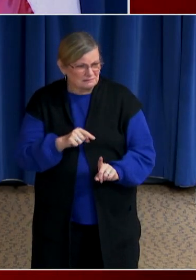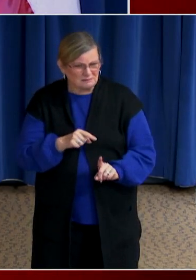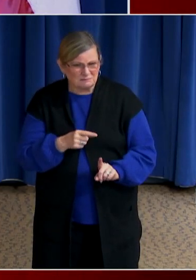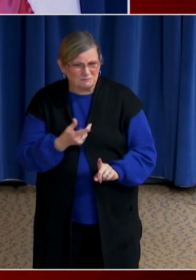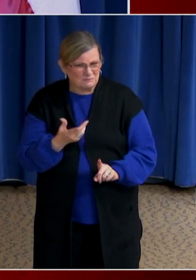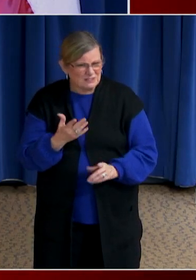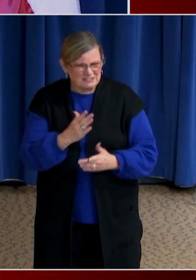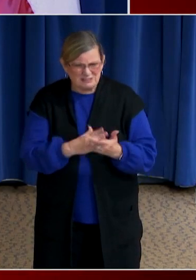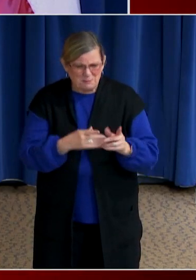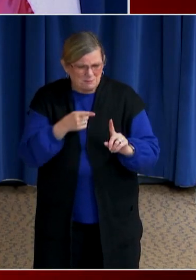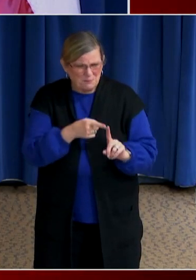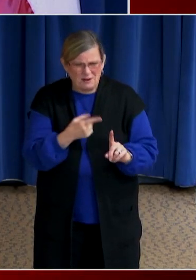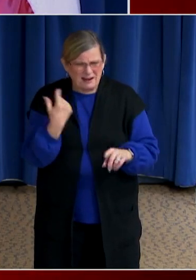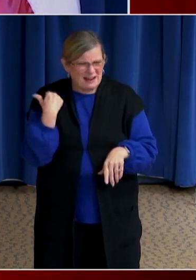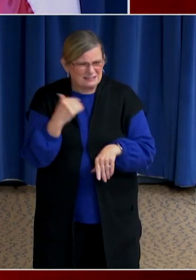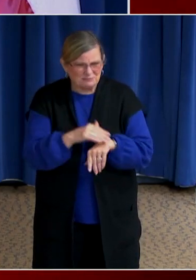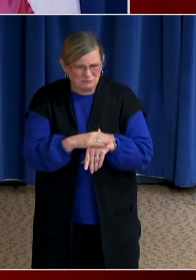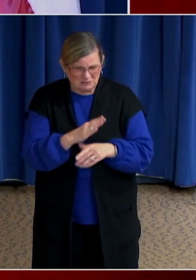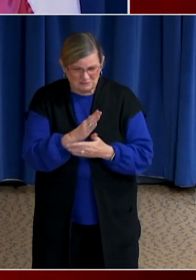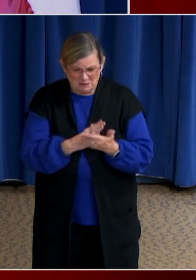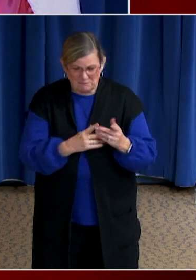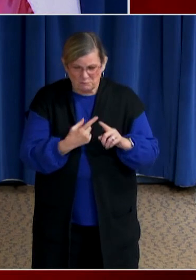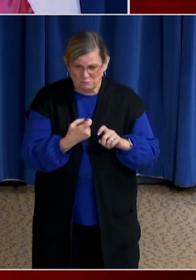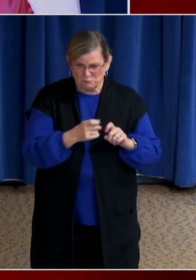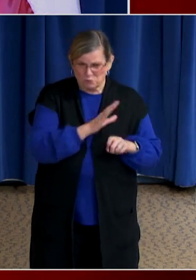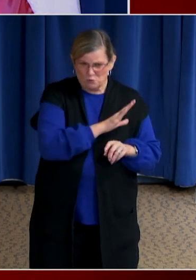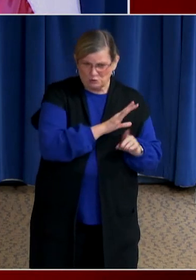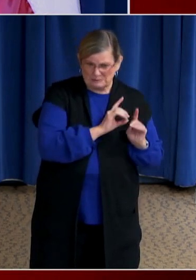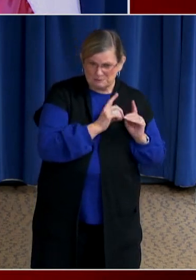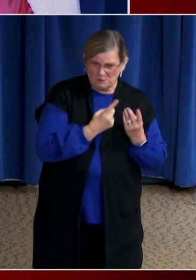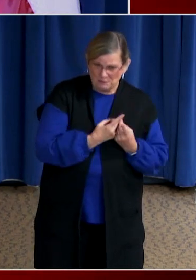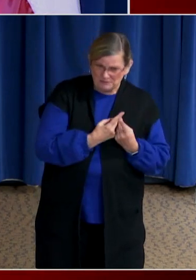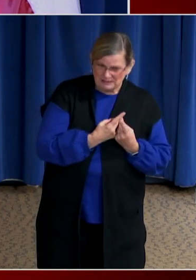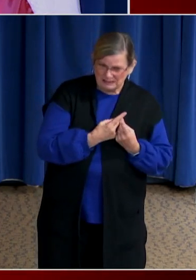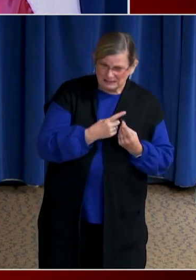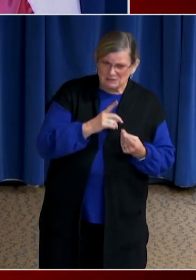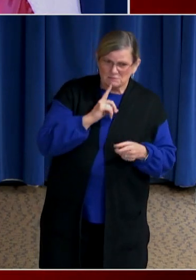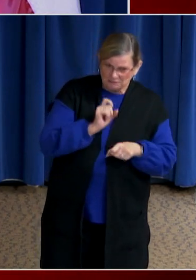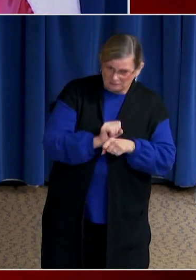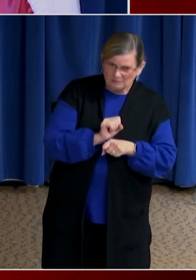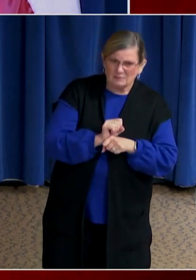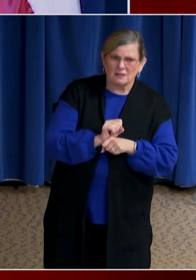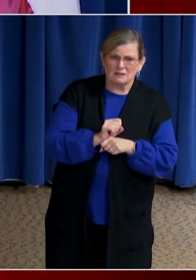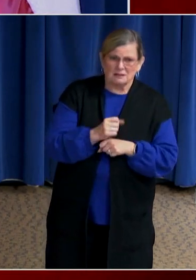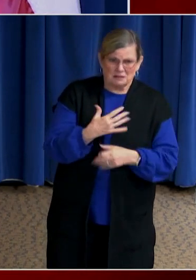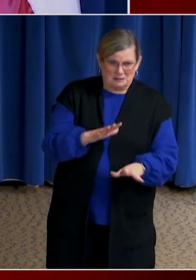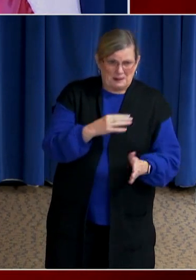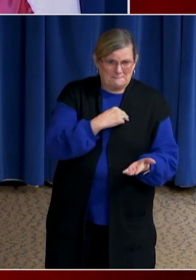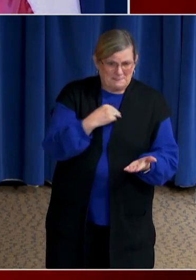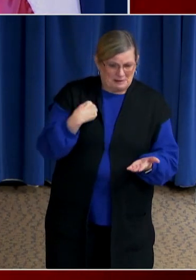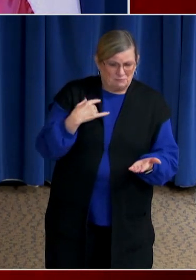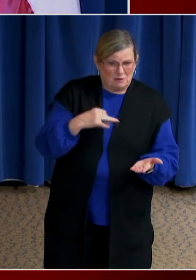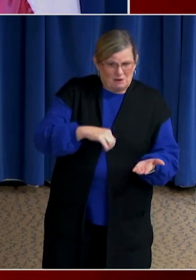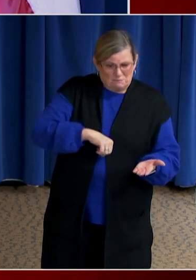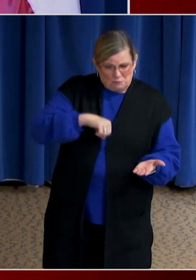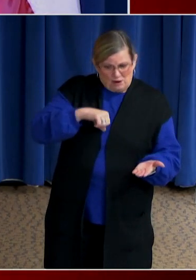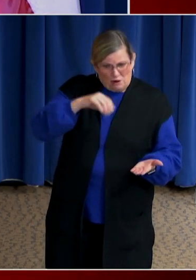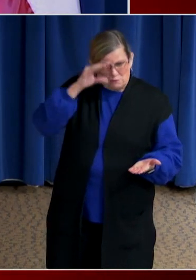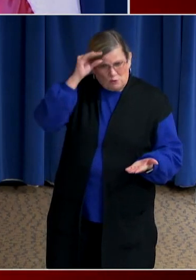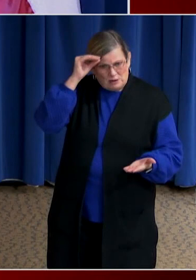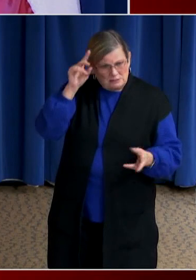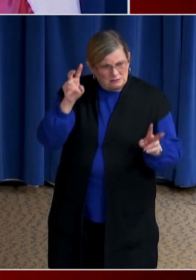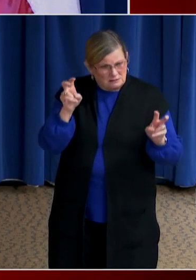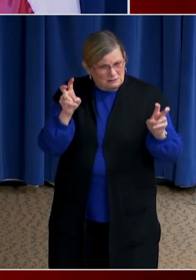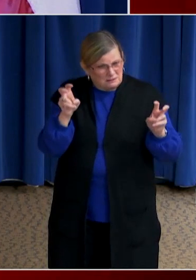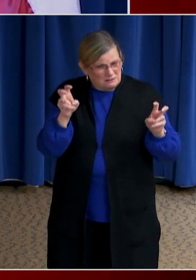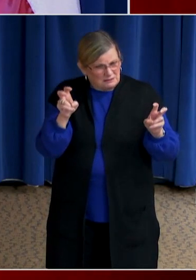last night, someone from your department told our news desk that in fact these were members of Proud Boy who said they were attacked by Black Lives Matter.